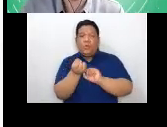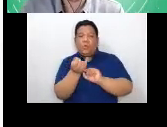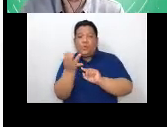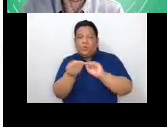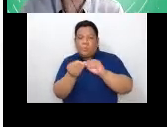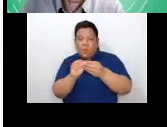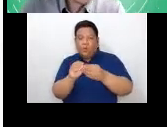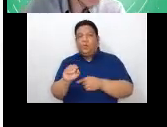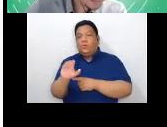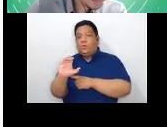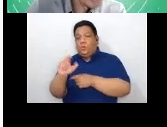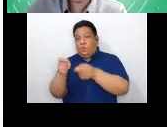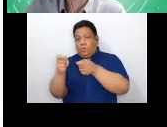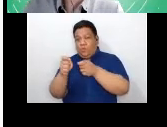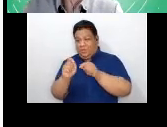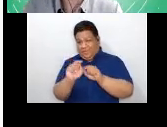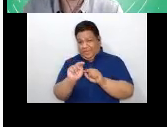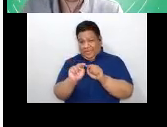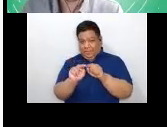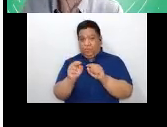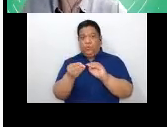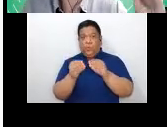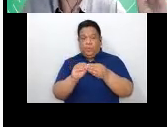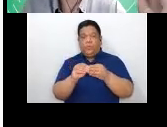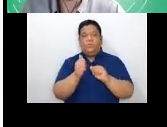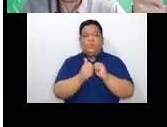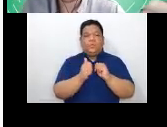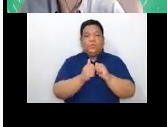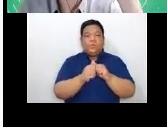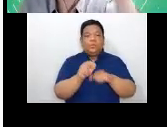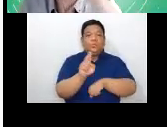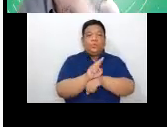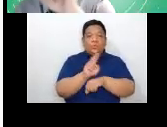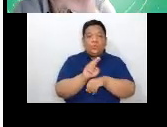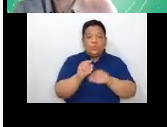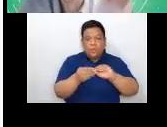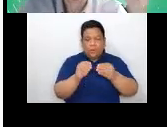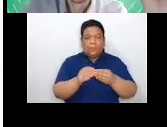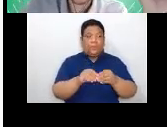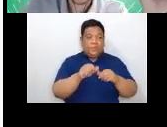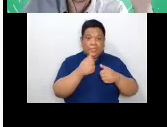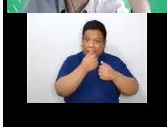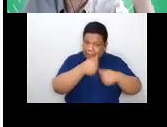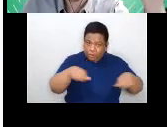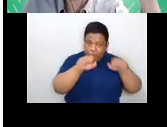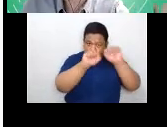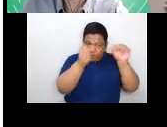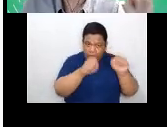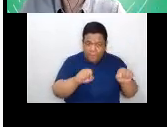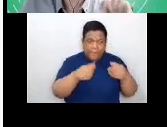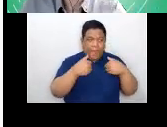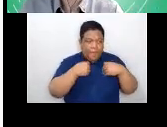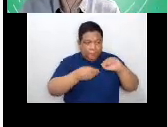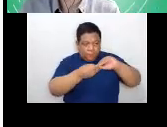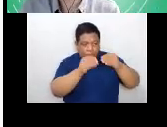the motion. So every shape, no matter how complex, can be interpreted as a series of vectors and points made up